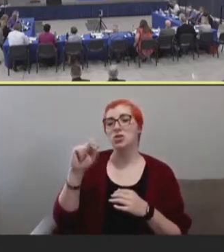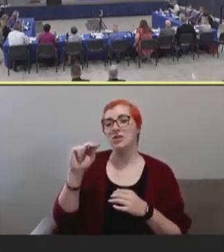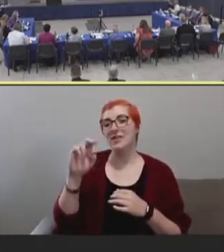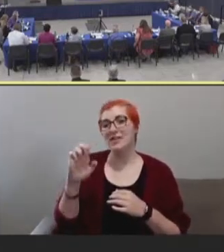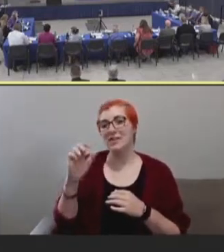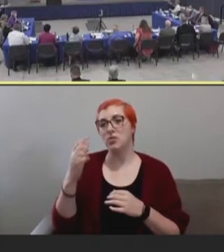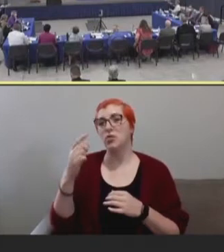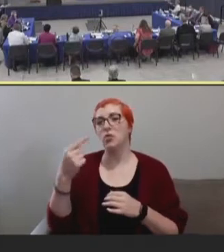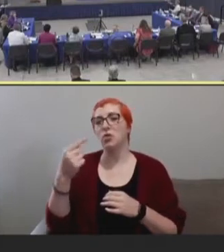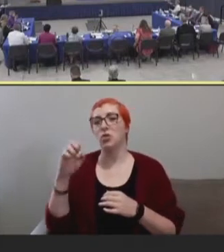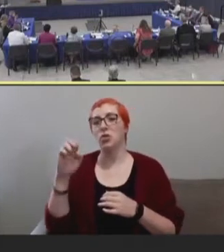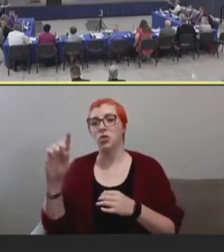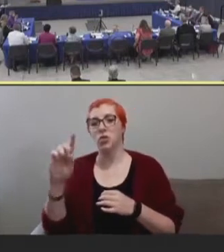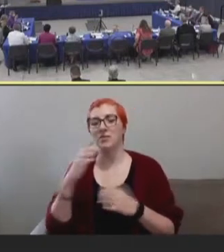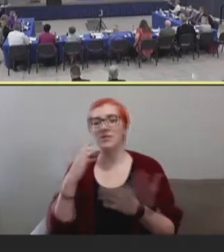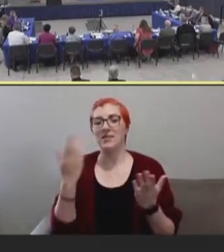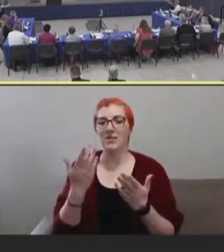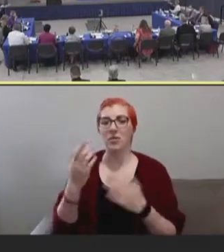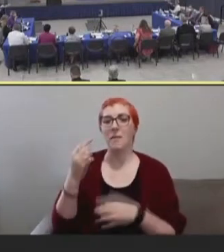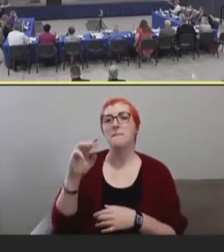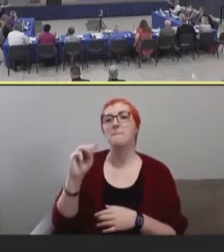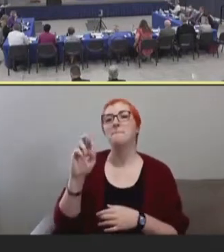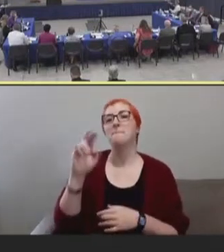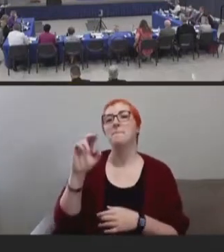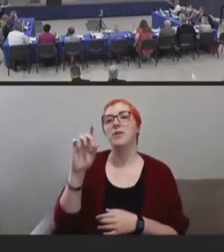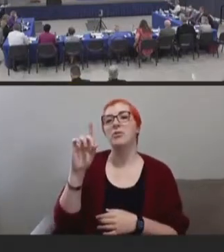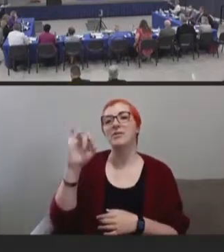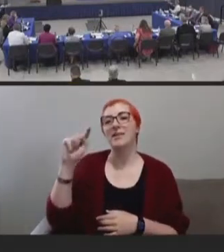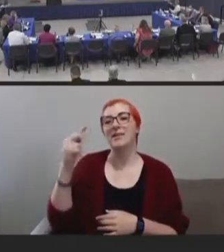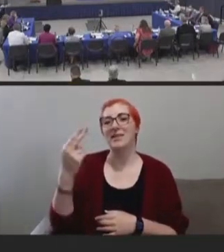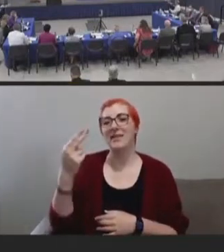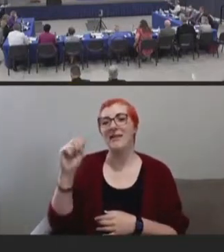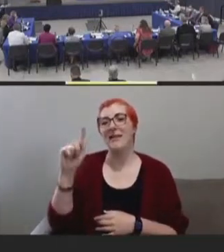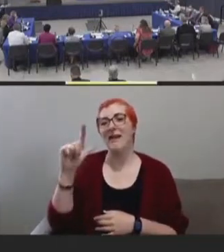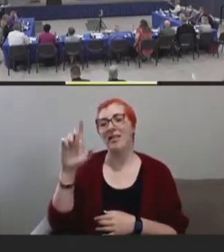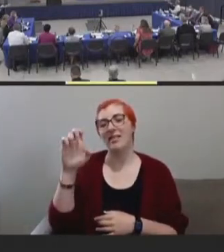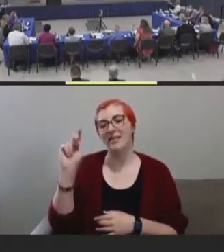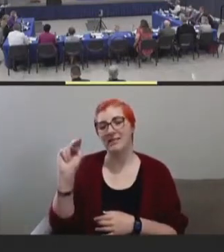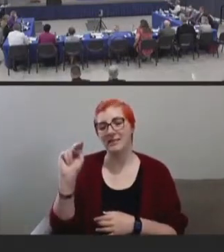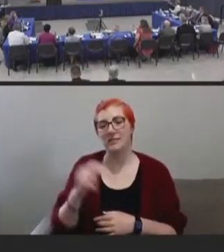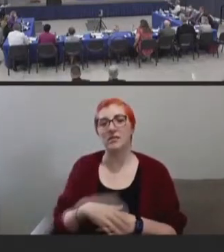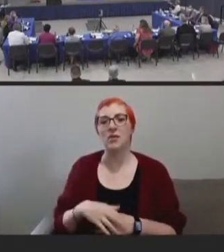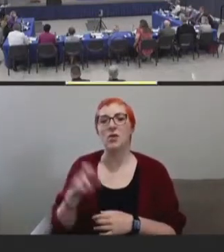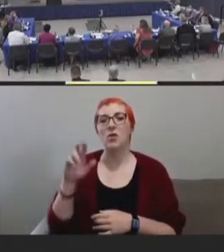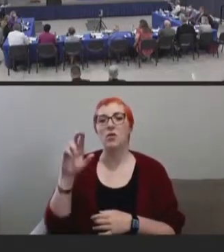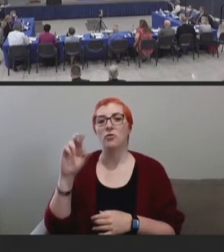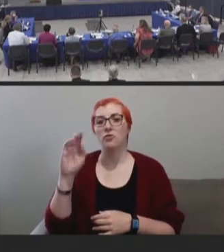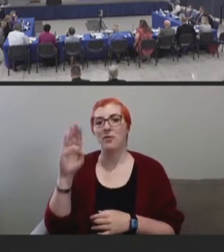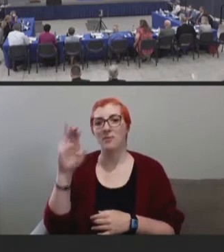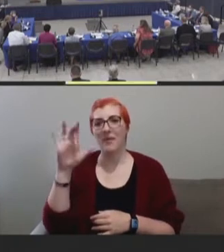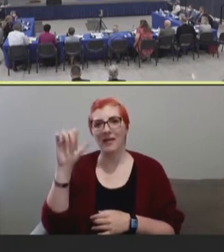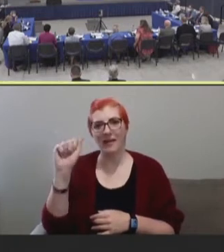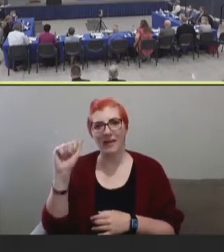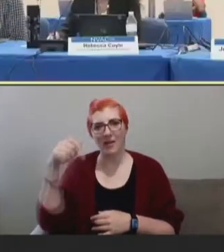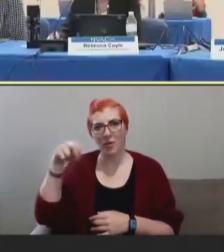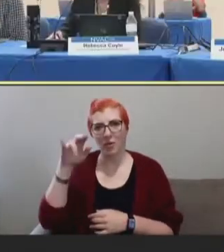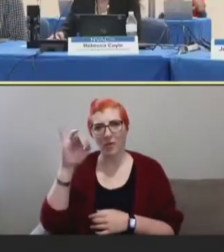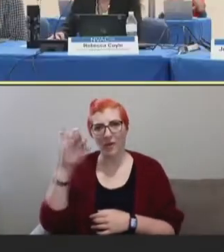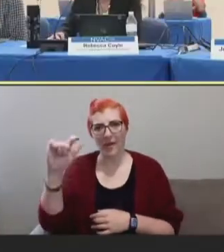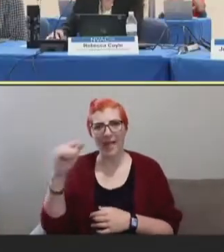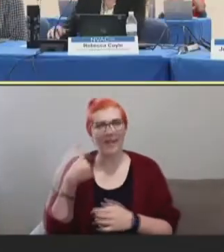Here. Meredith Allen. Here. Rebecca Quayle. I don't know how I forgot you, but I did. Present.